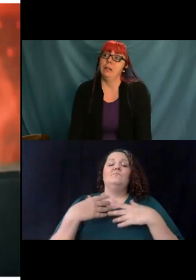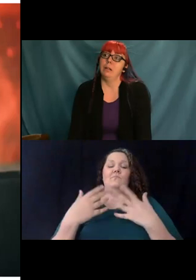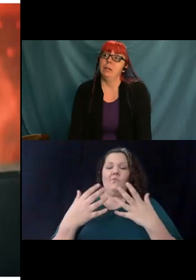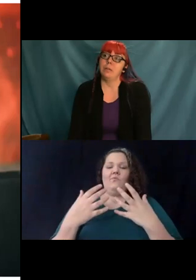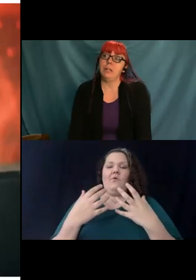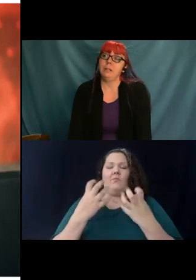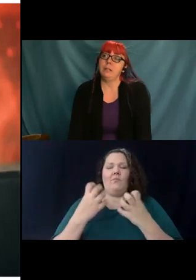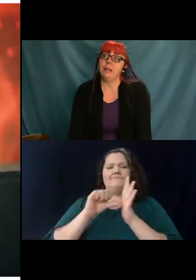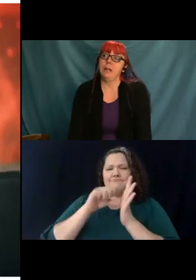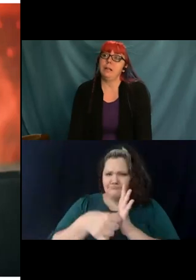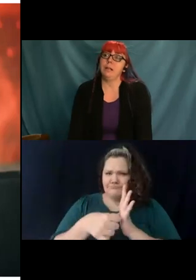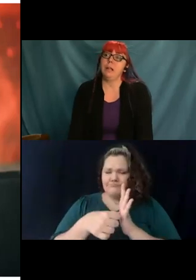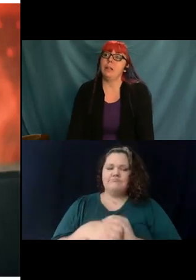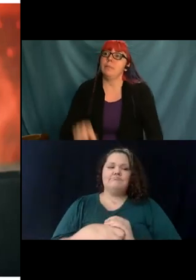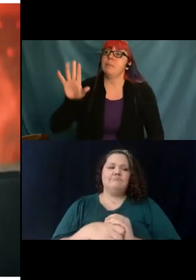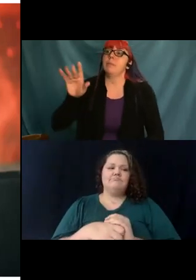What was that?